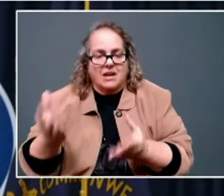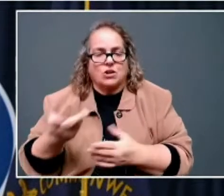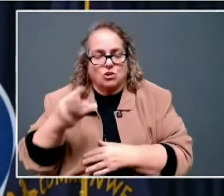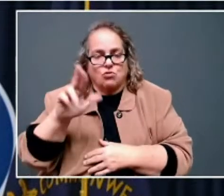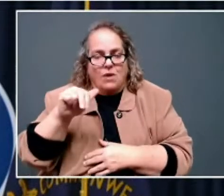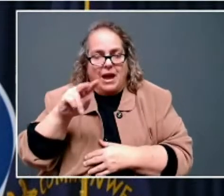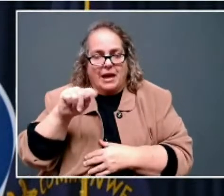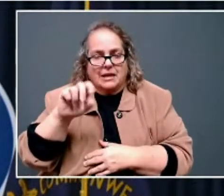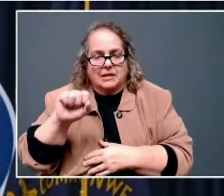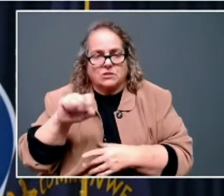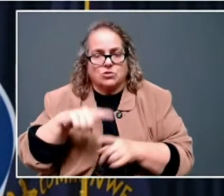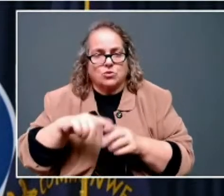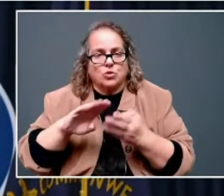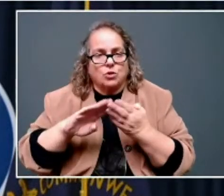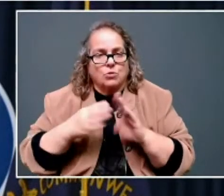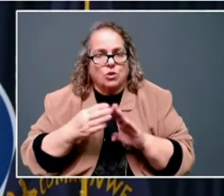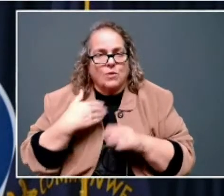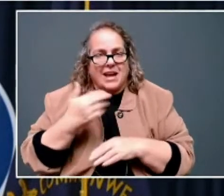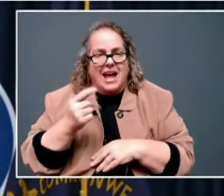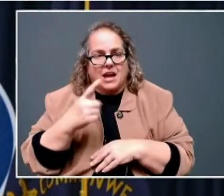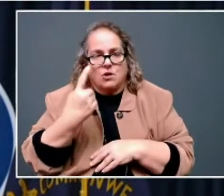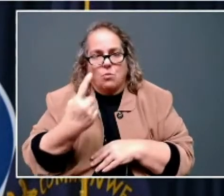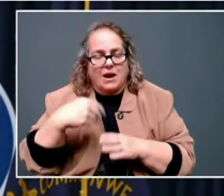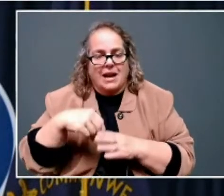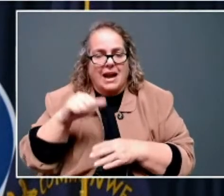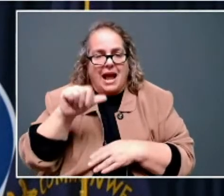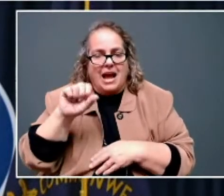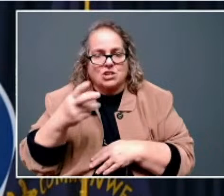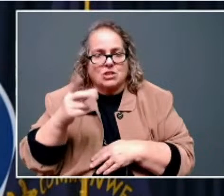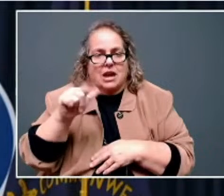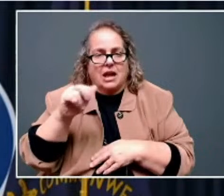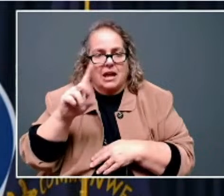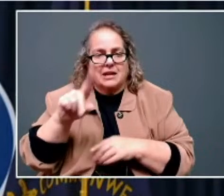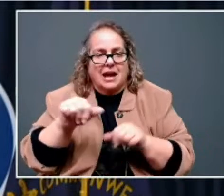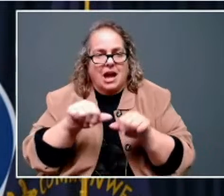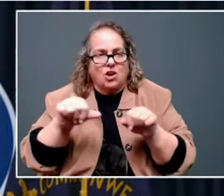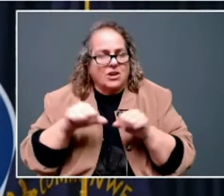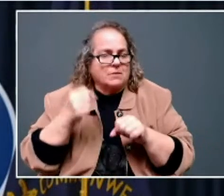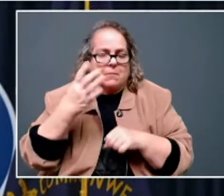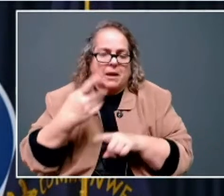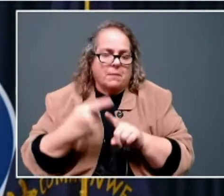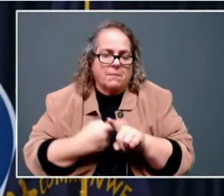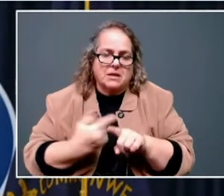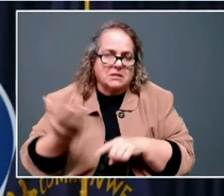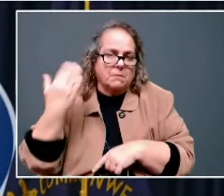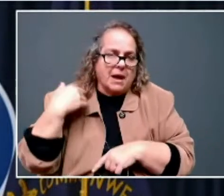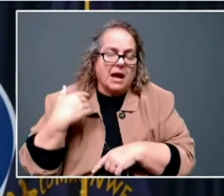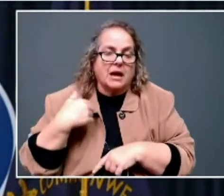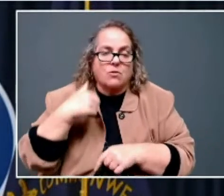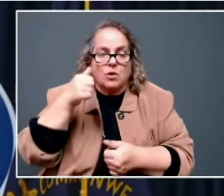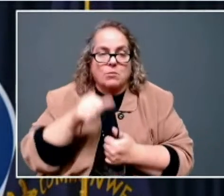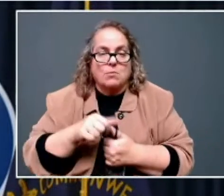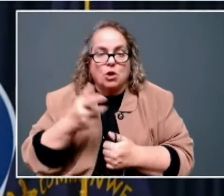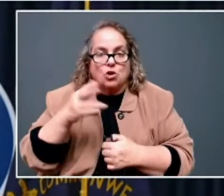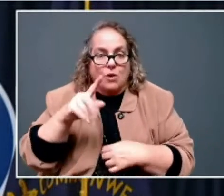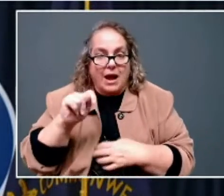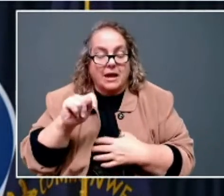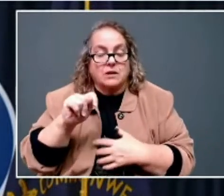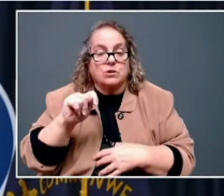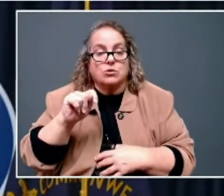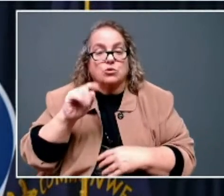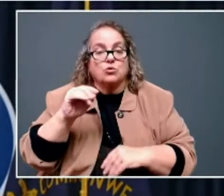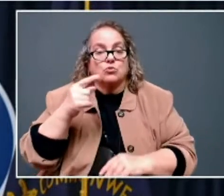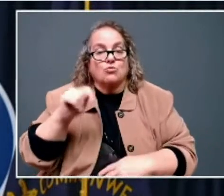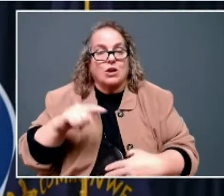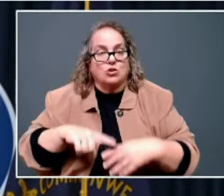communities. We had one in the Ashland area, I remember months back, of grants to reduce flooding